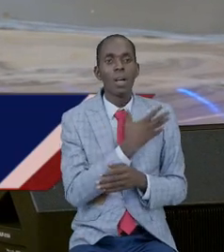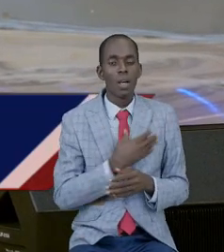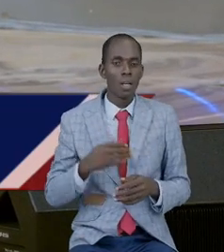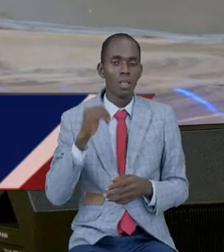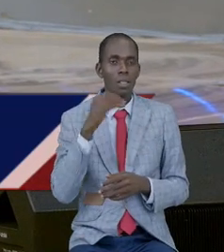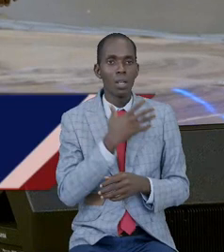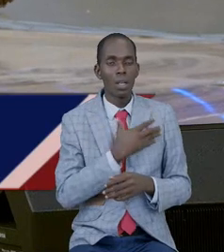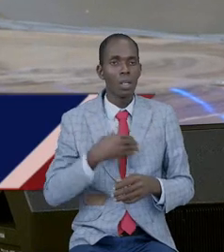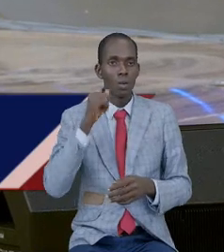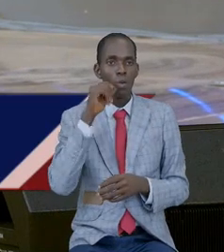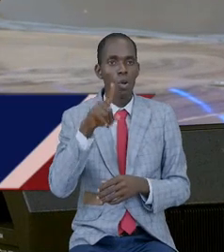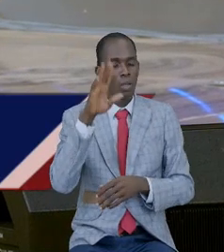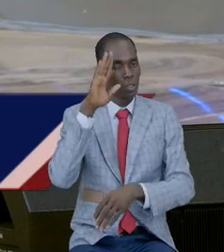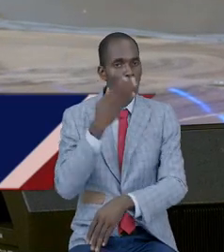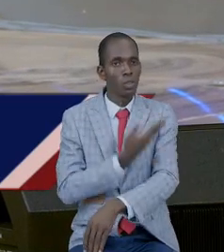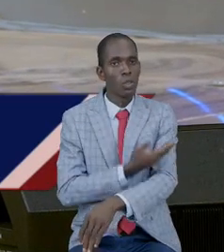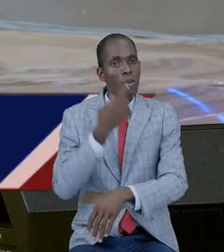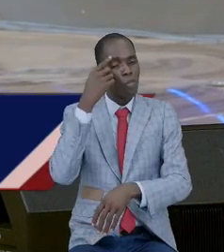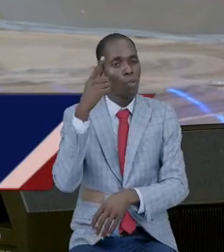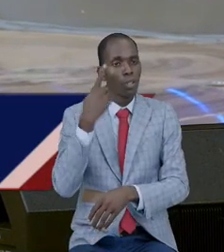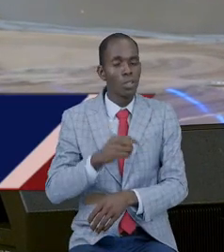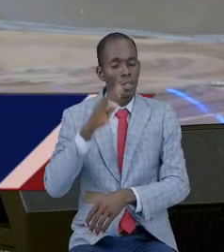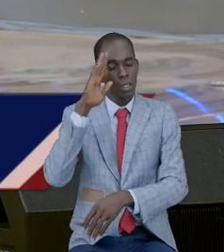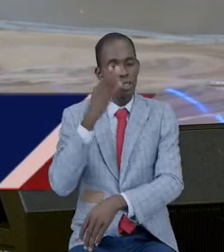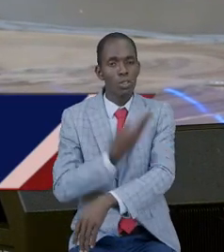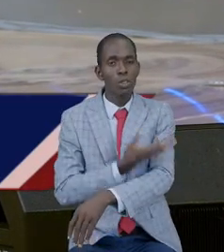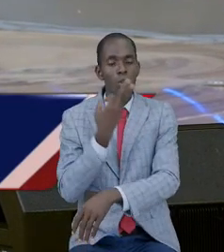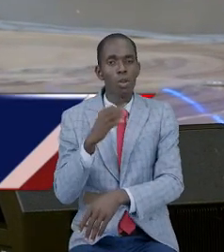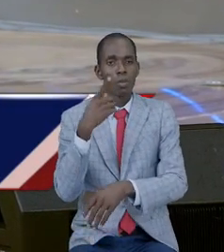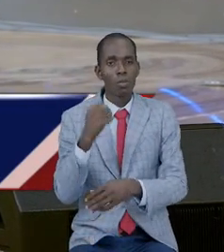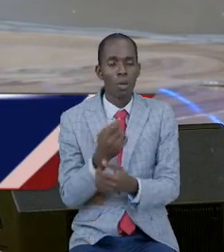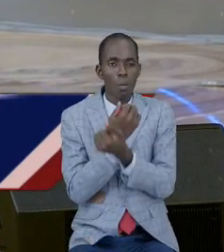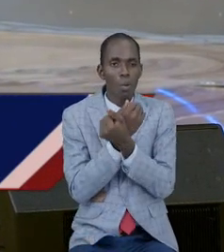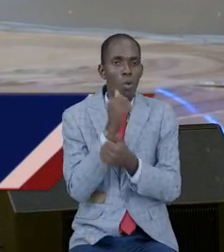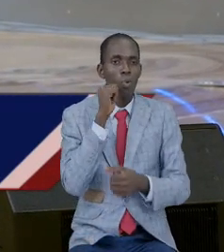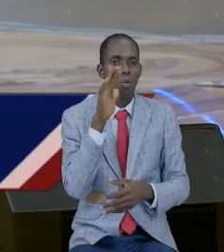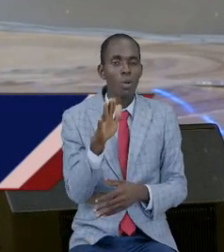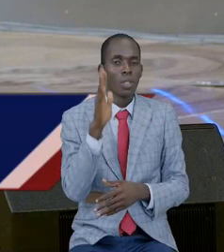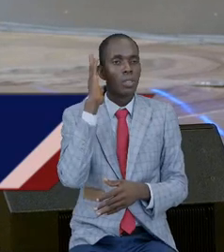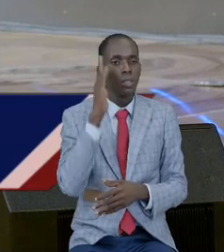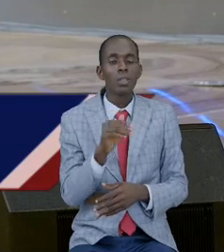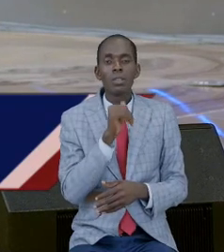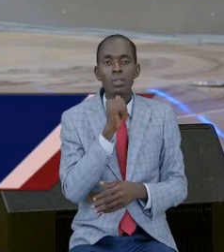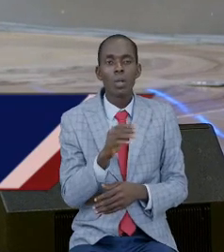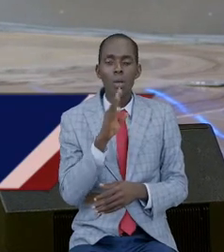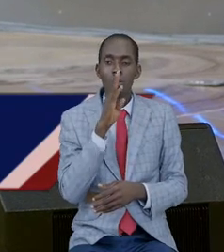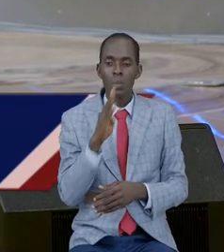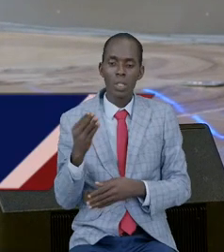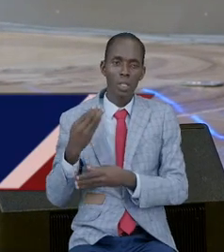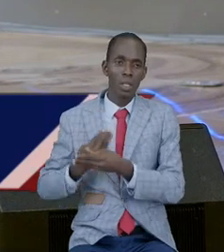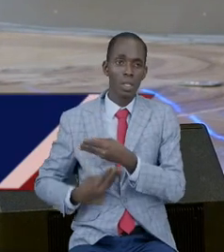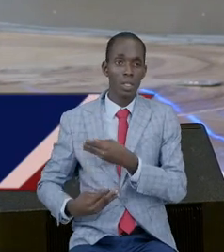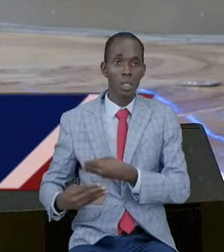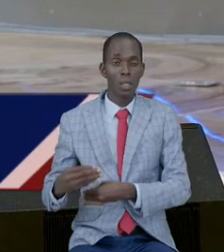son for the son of the bunch woman shall not be air